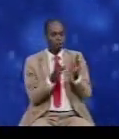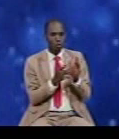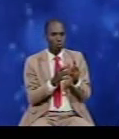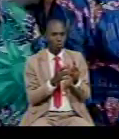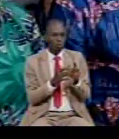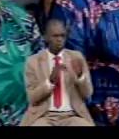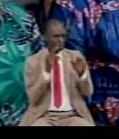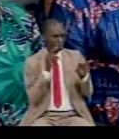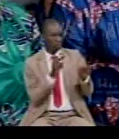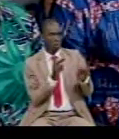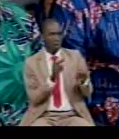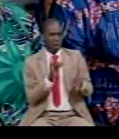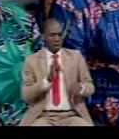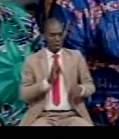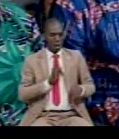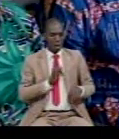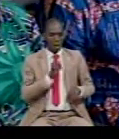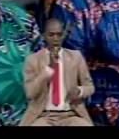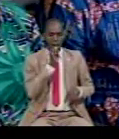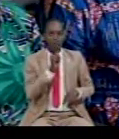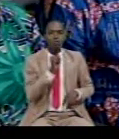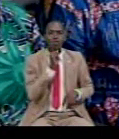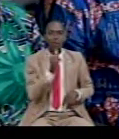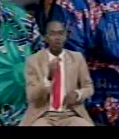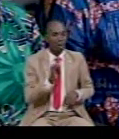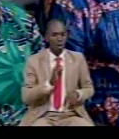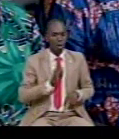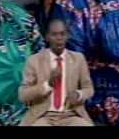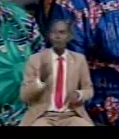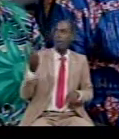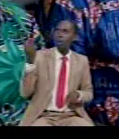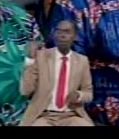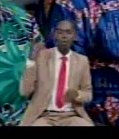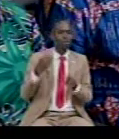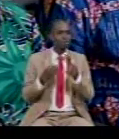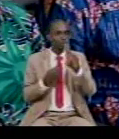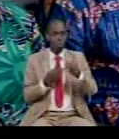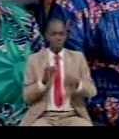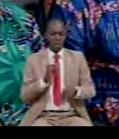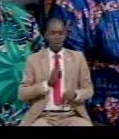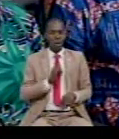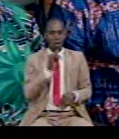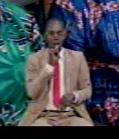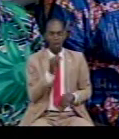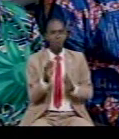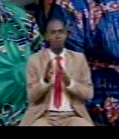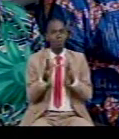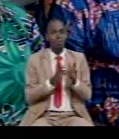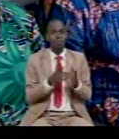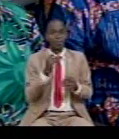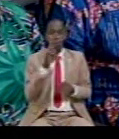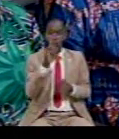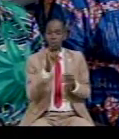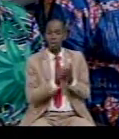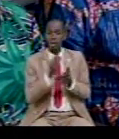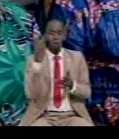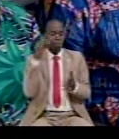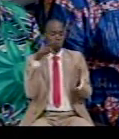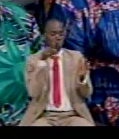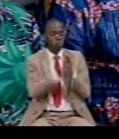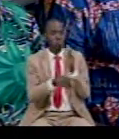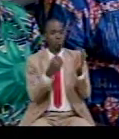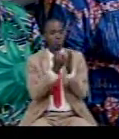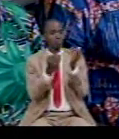I am Jesus. He was the one that they killed. They nailed him on the cross. And he said, I'm